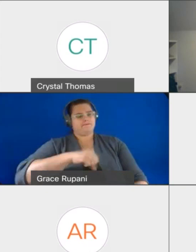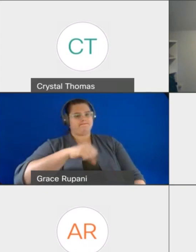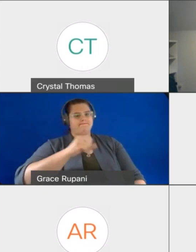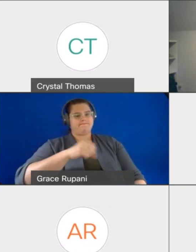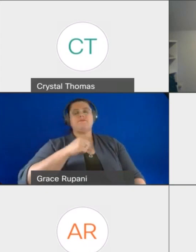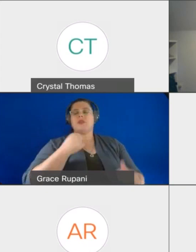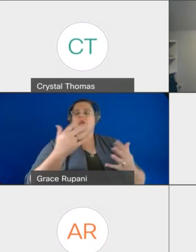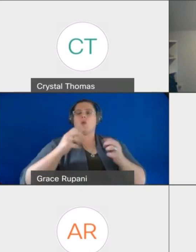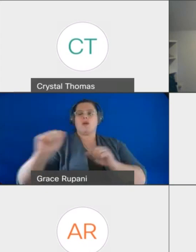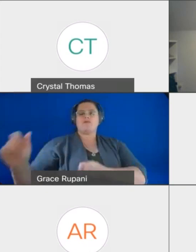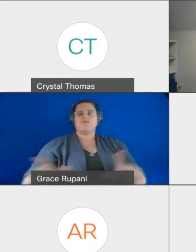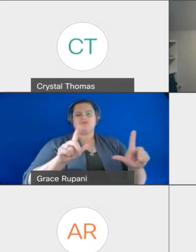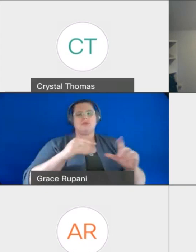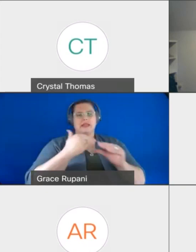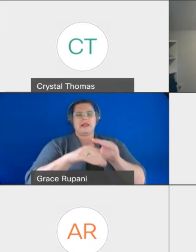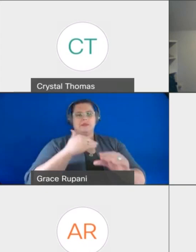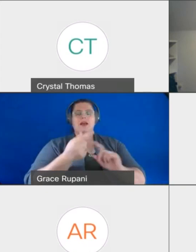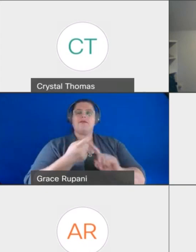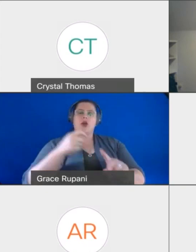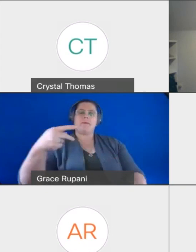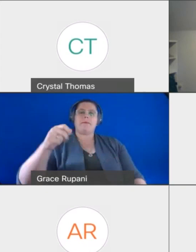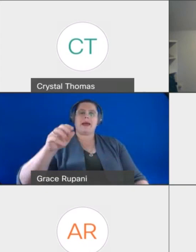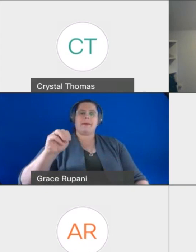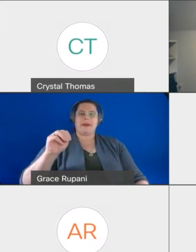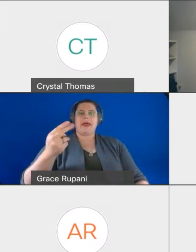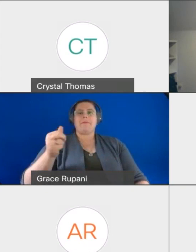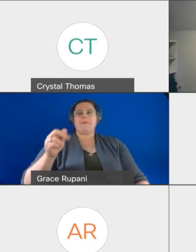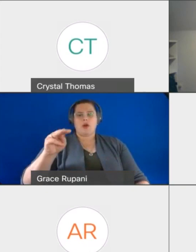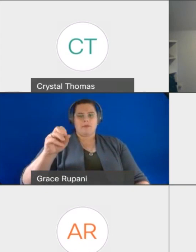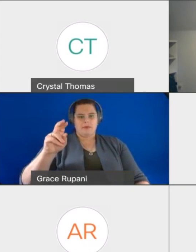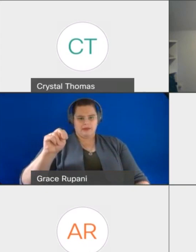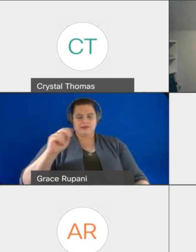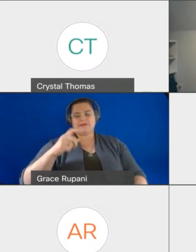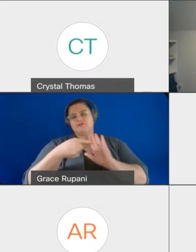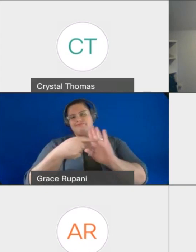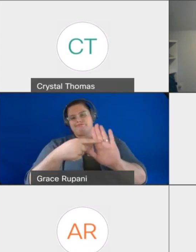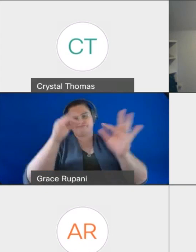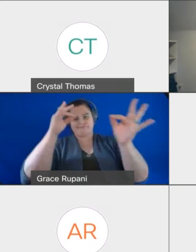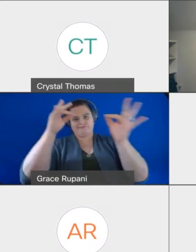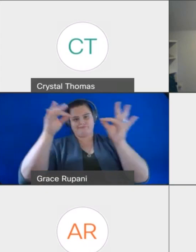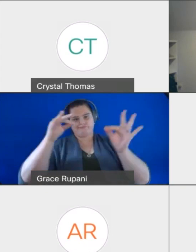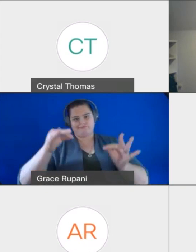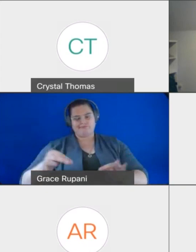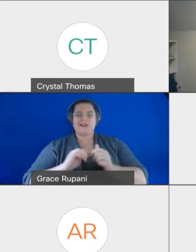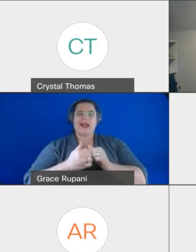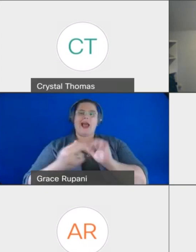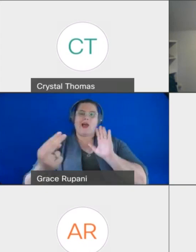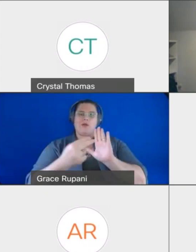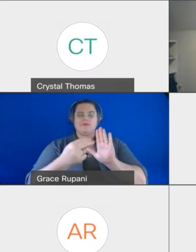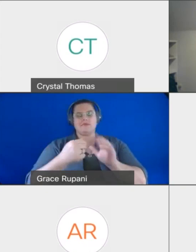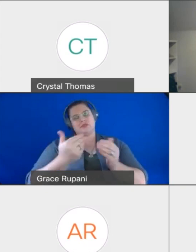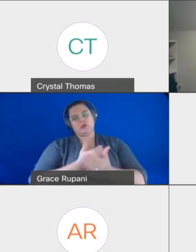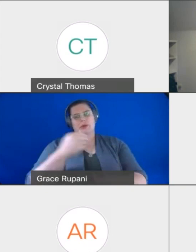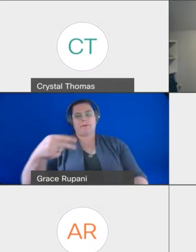communication that came from Pam Harmon that went out to the provider communities about how to view the POC, the new process for viewing the